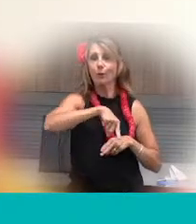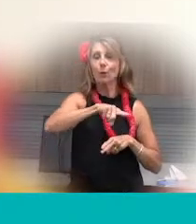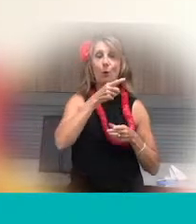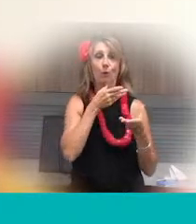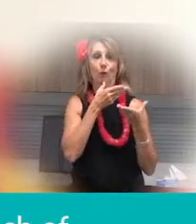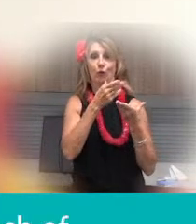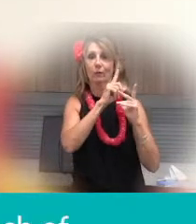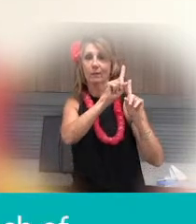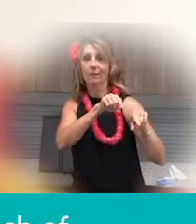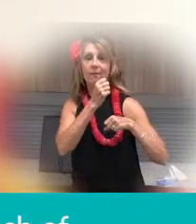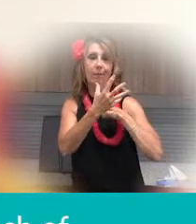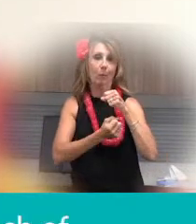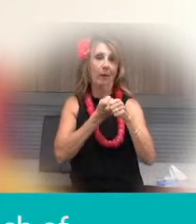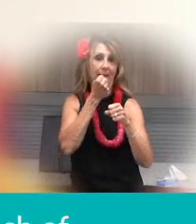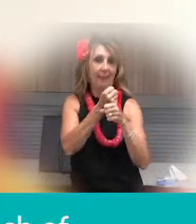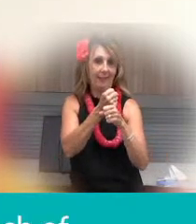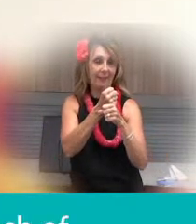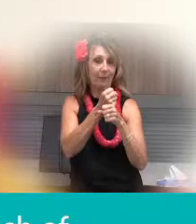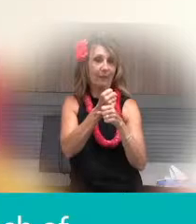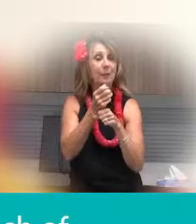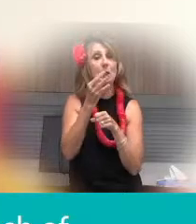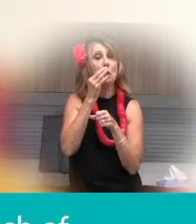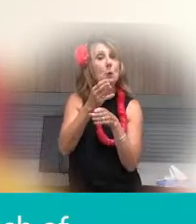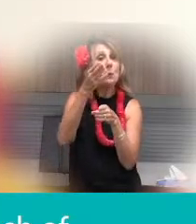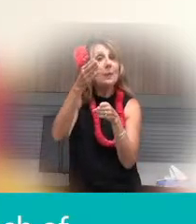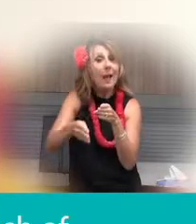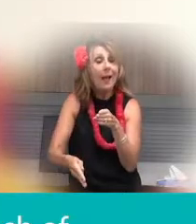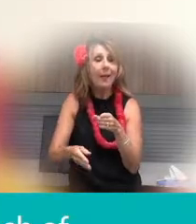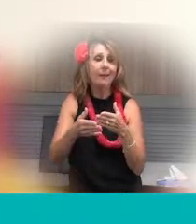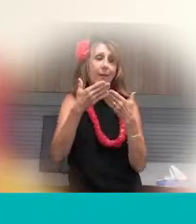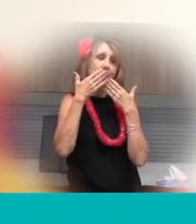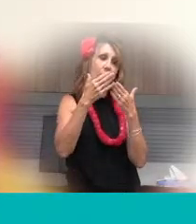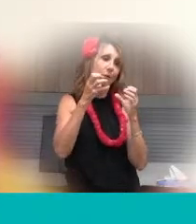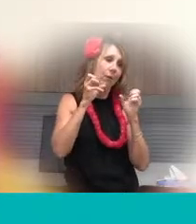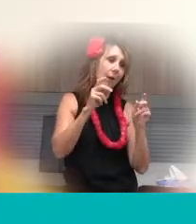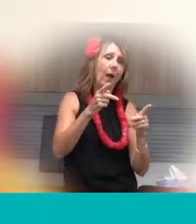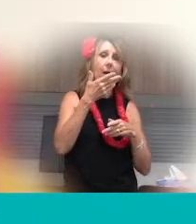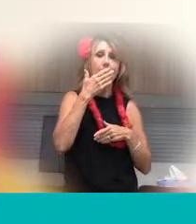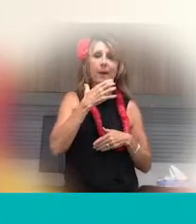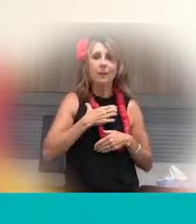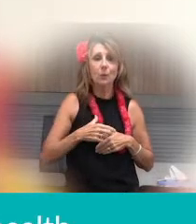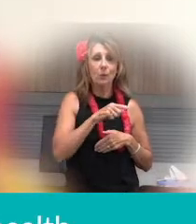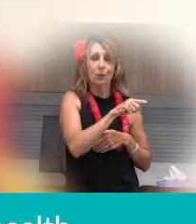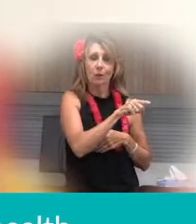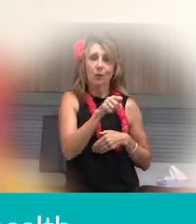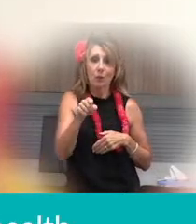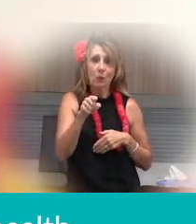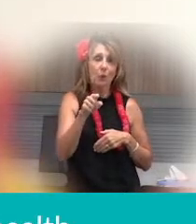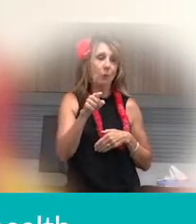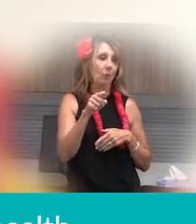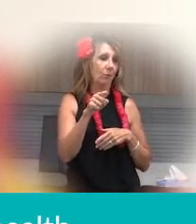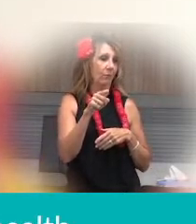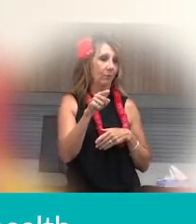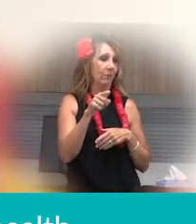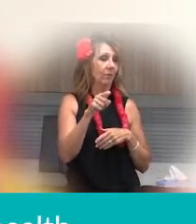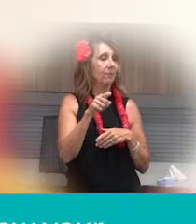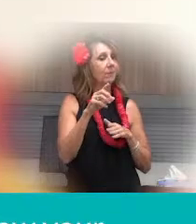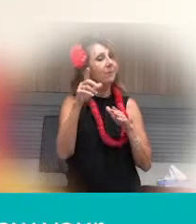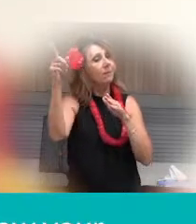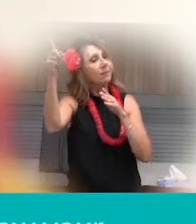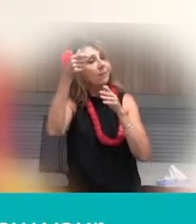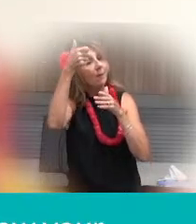board. Again, to close, best wishes to each of our retirees. May you be blessed with good